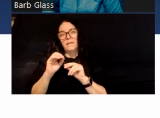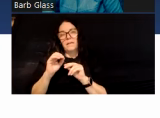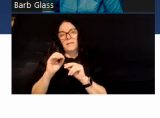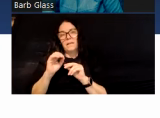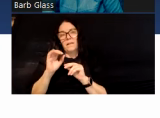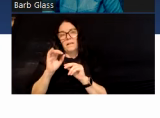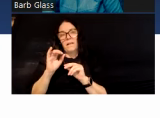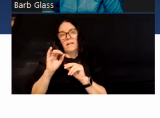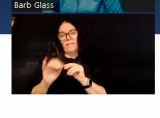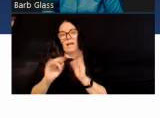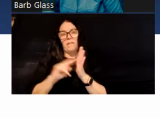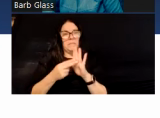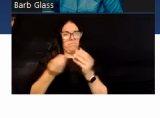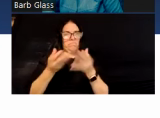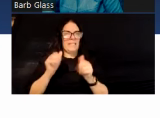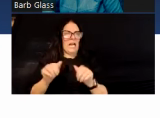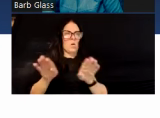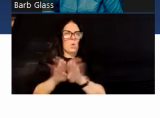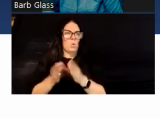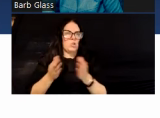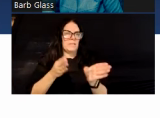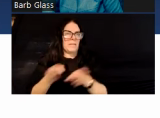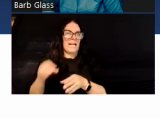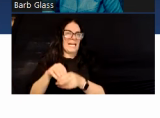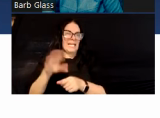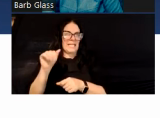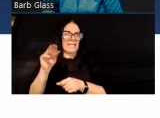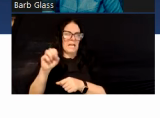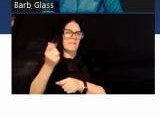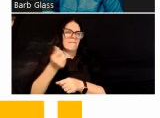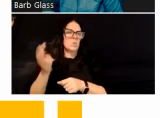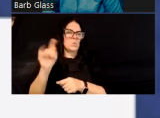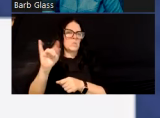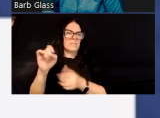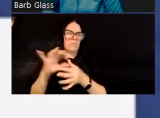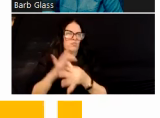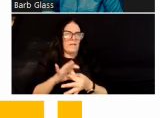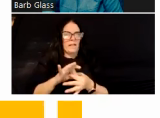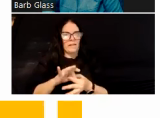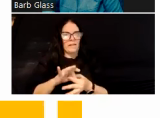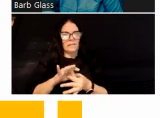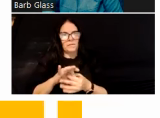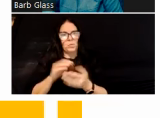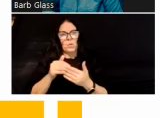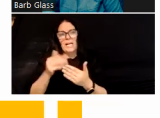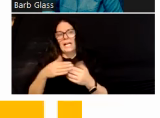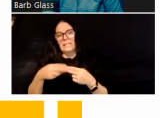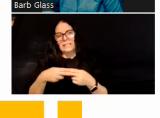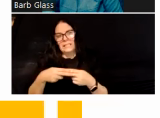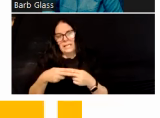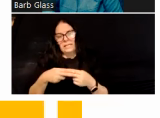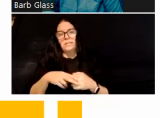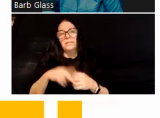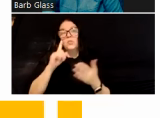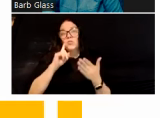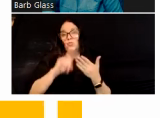plan in CAMS. Just a few tips related to that. So next slide. Checking